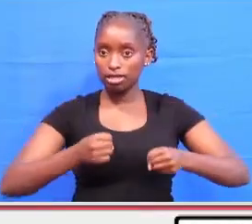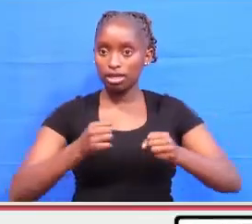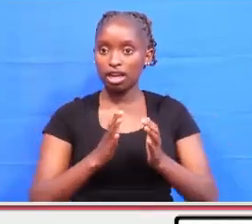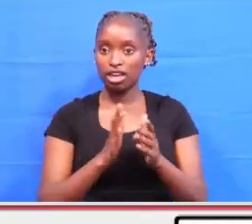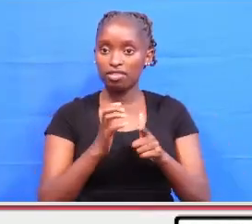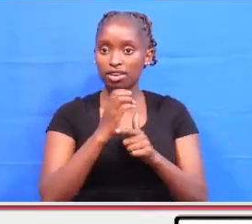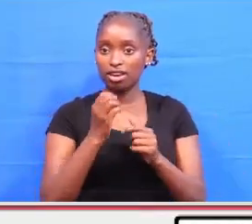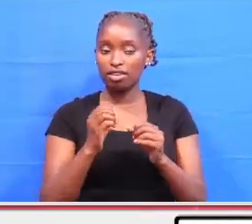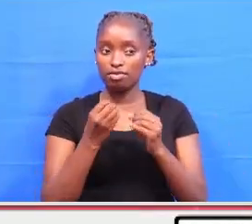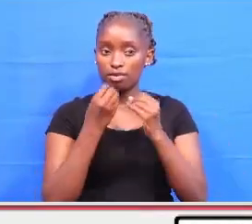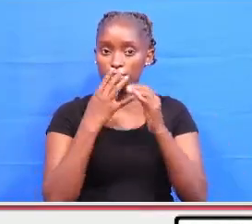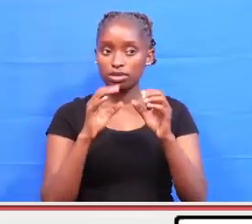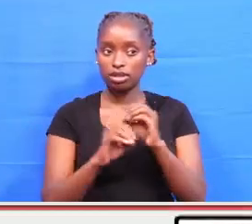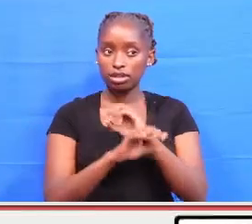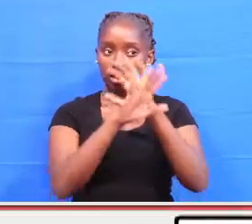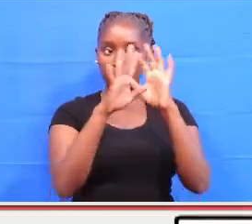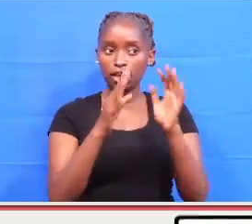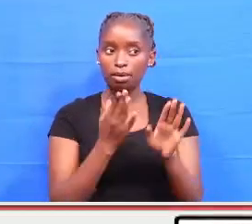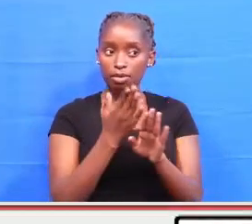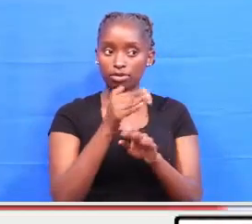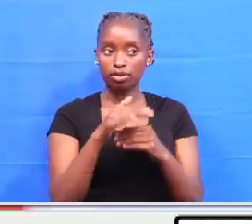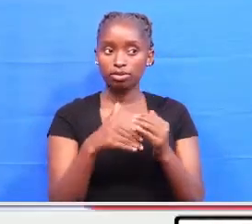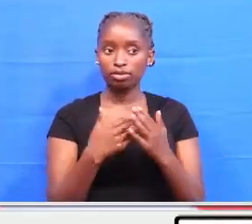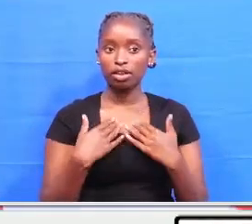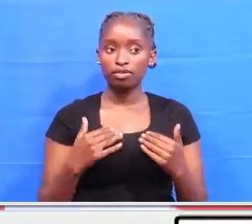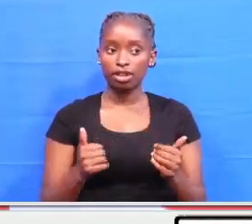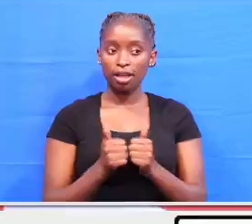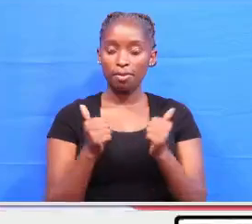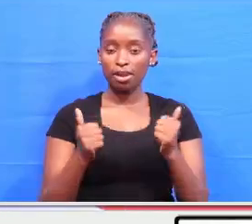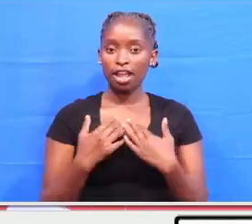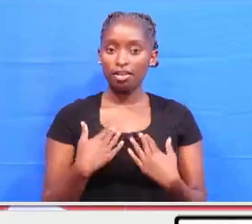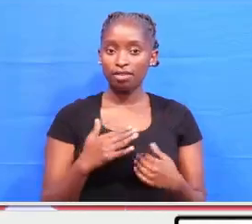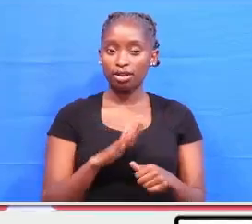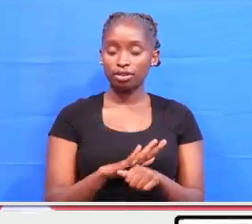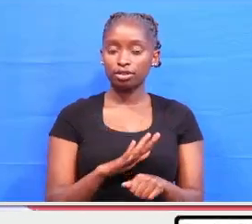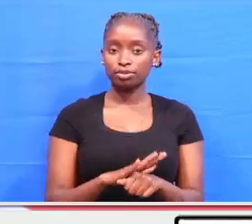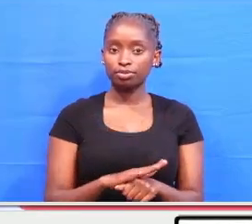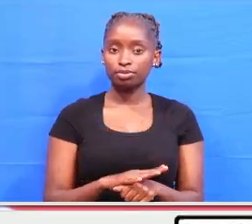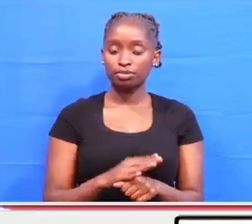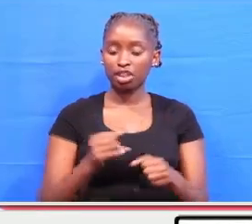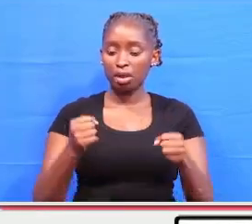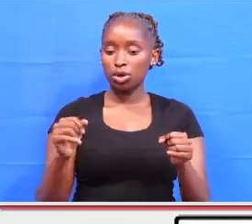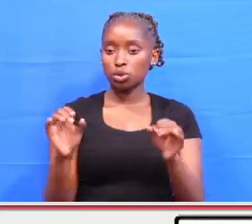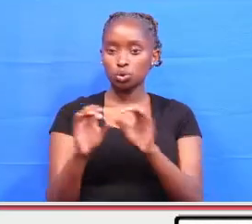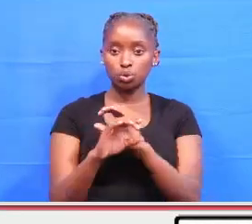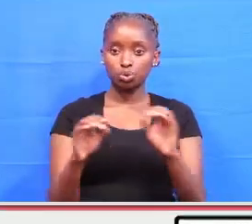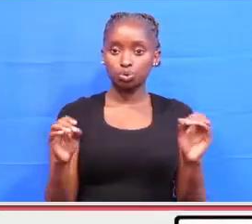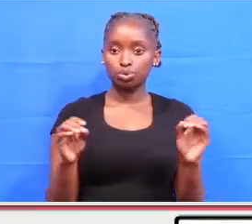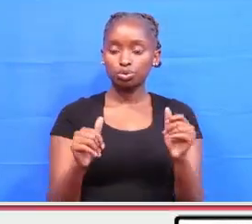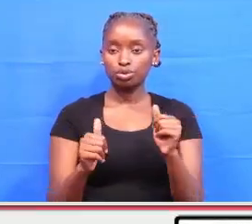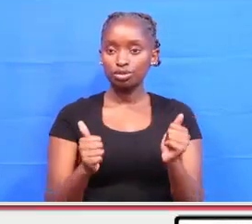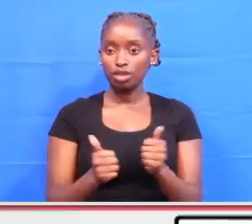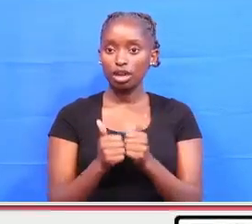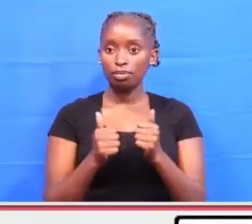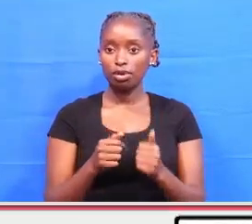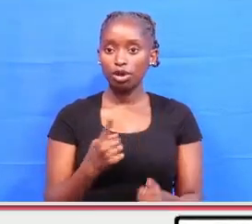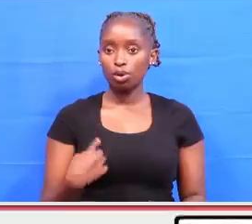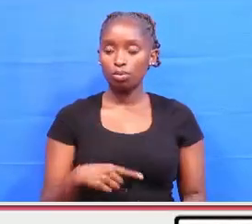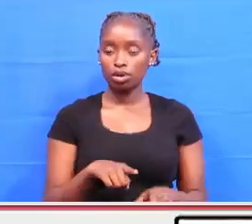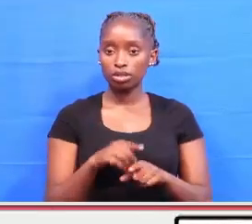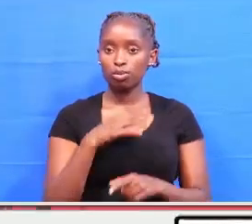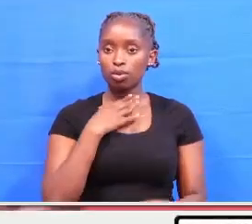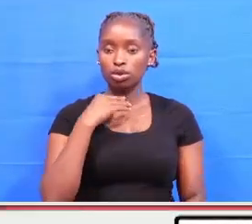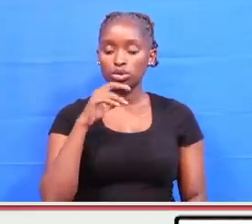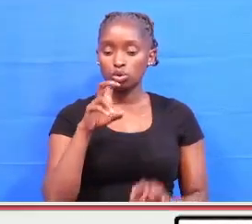Mm-hmm. Before the credit bureaus were introduced, there was a lot of instability in the credit market. Right. We are also getting to see